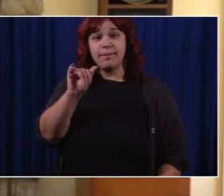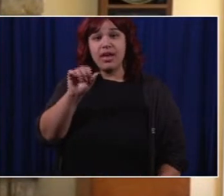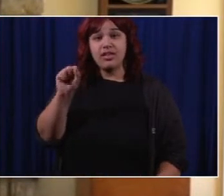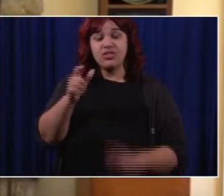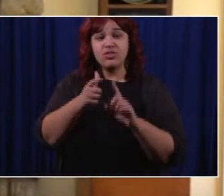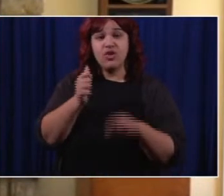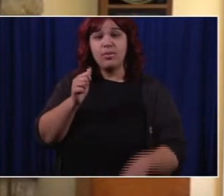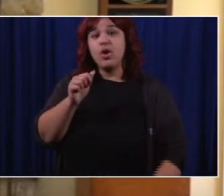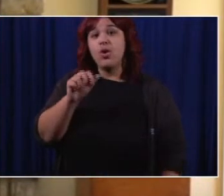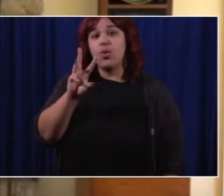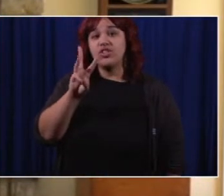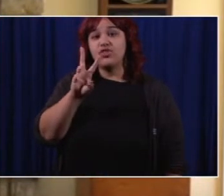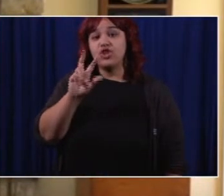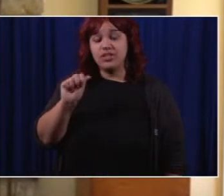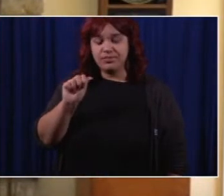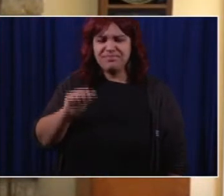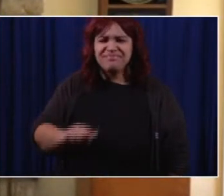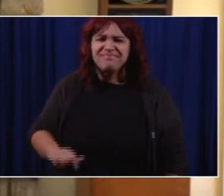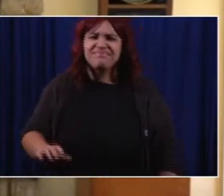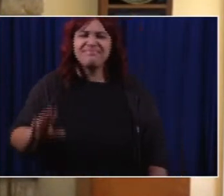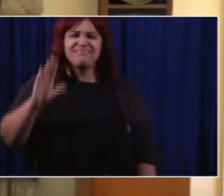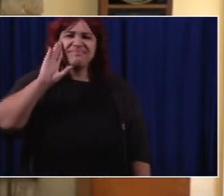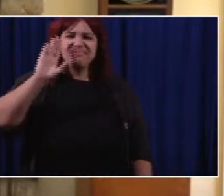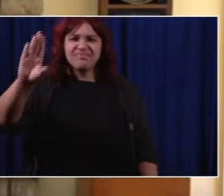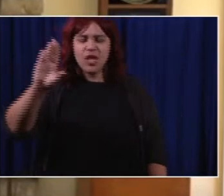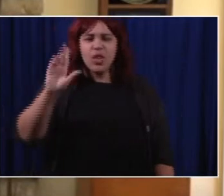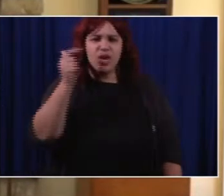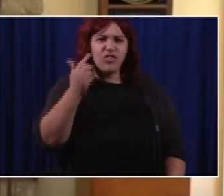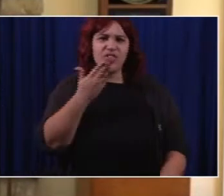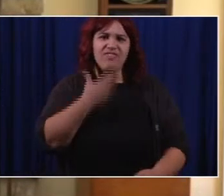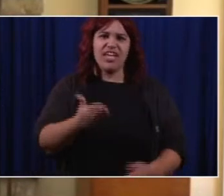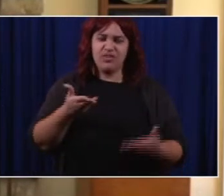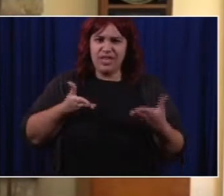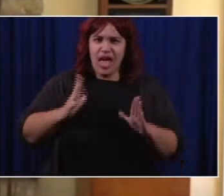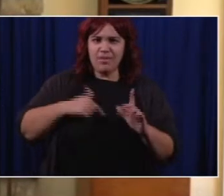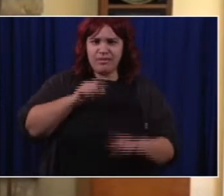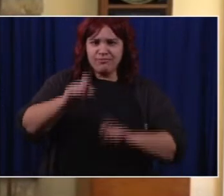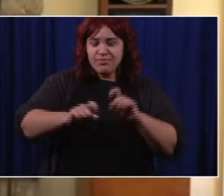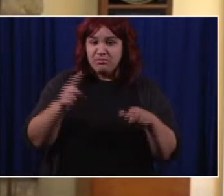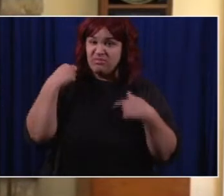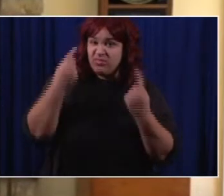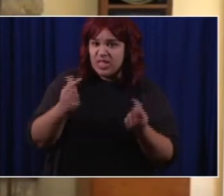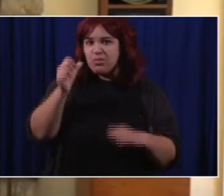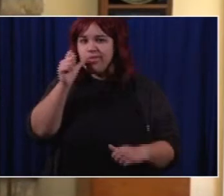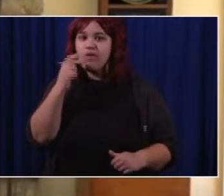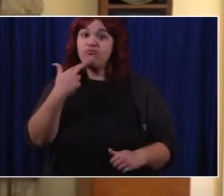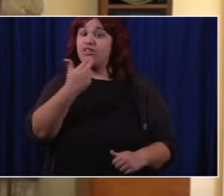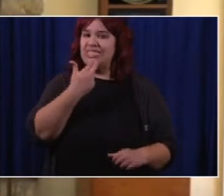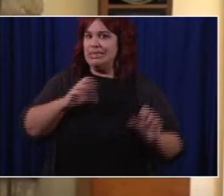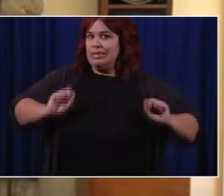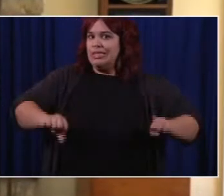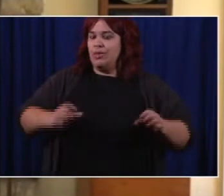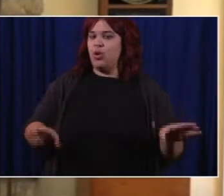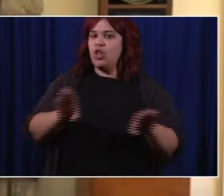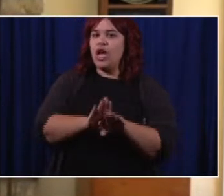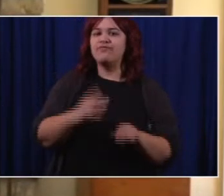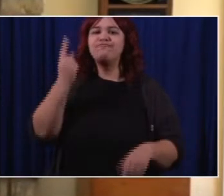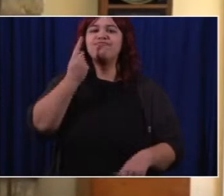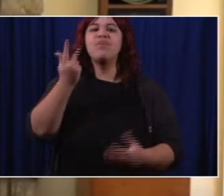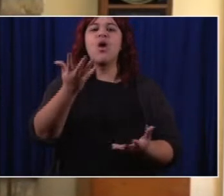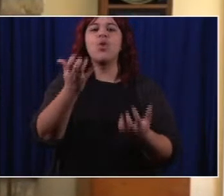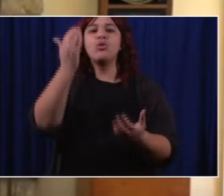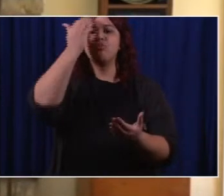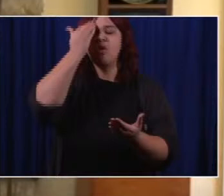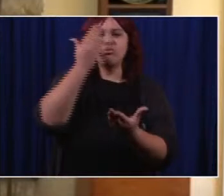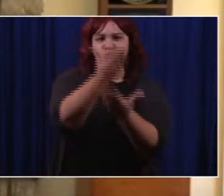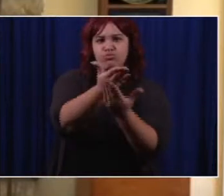Hi, Governor. Thanks for the opportunity. Since closing bars and restaurants in Ohio is still on the table as a possibility, can you share the scientific data and contact